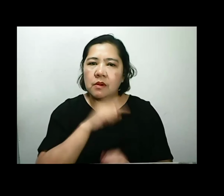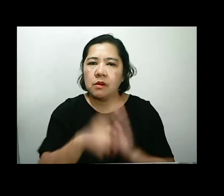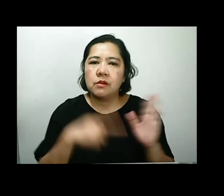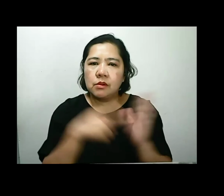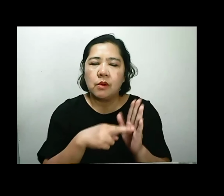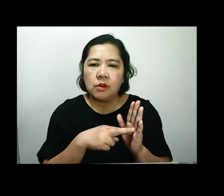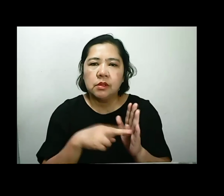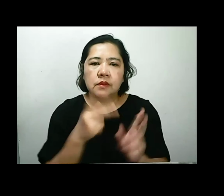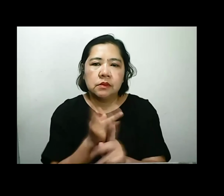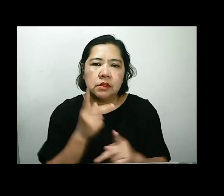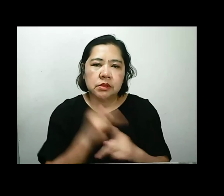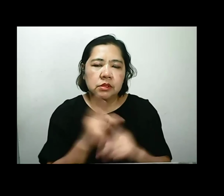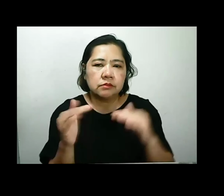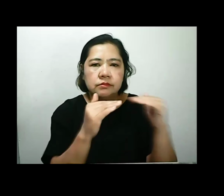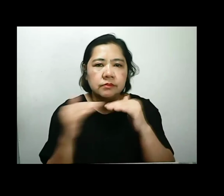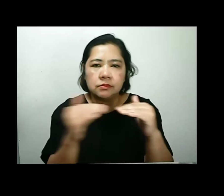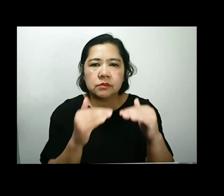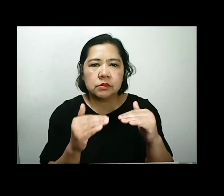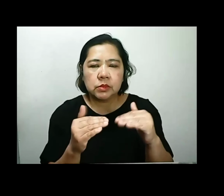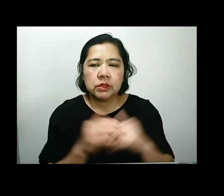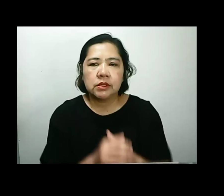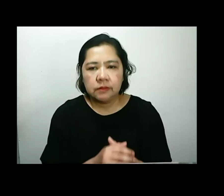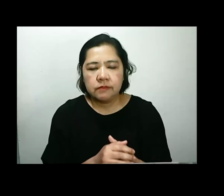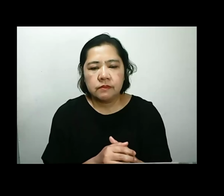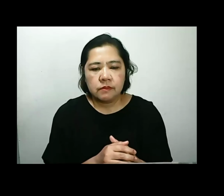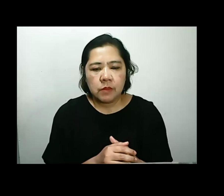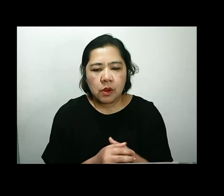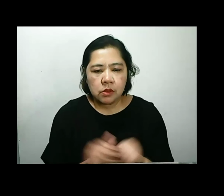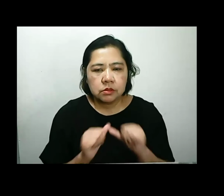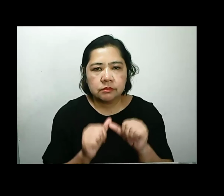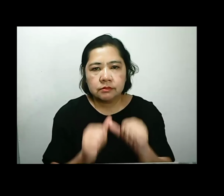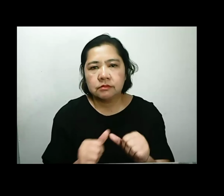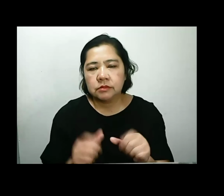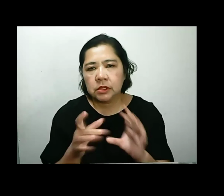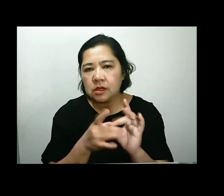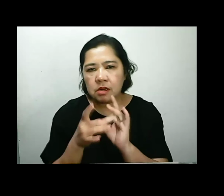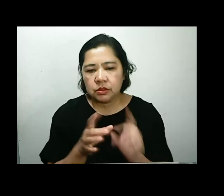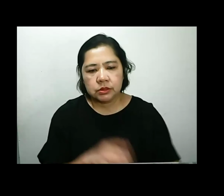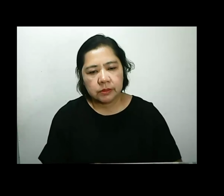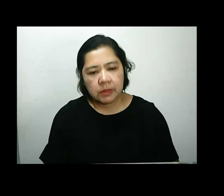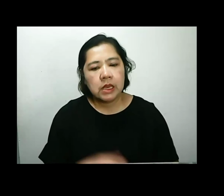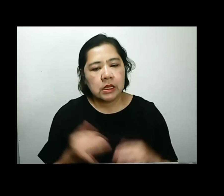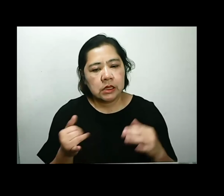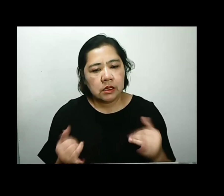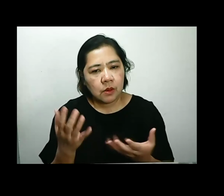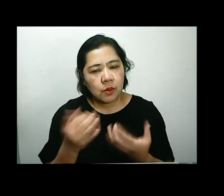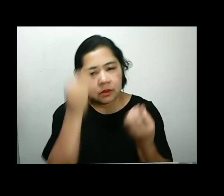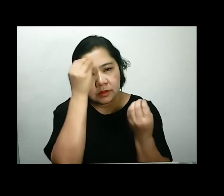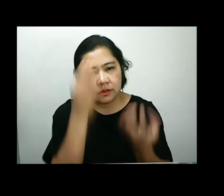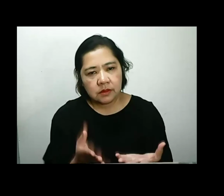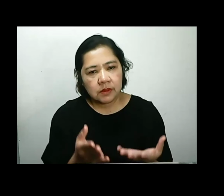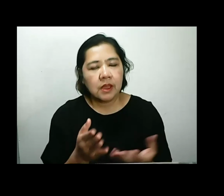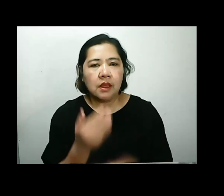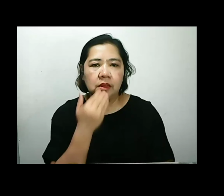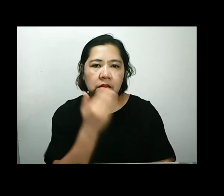or the production of equitable relationships, okay? So I'd like to say that, you know, thank you. I think we